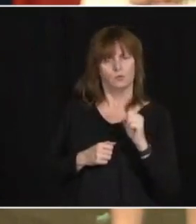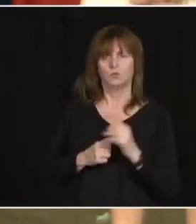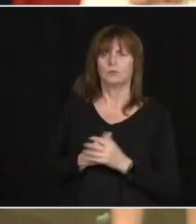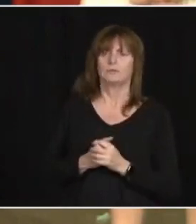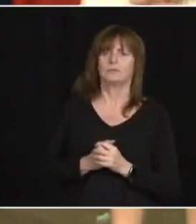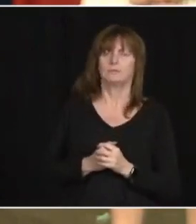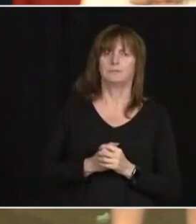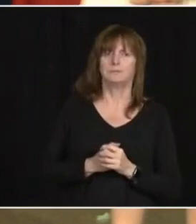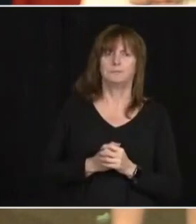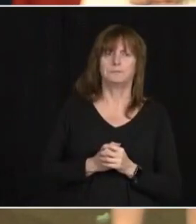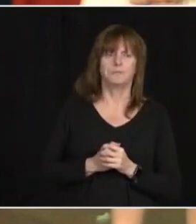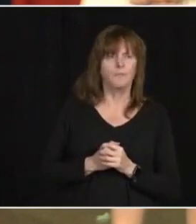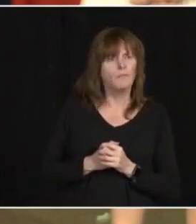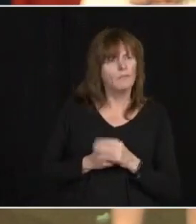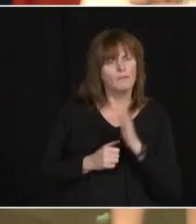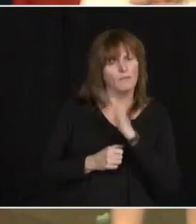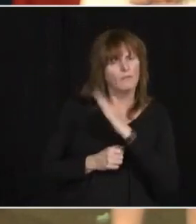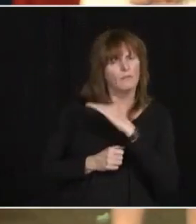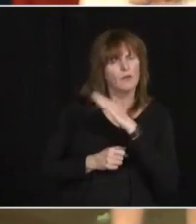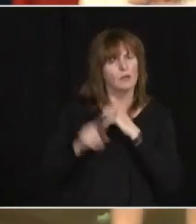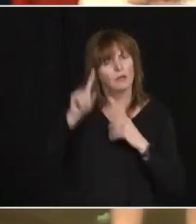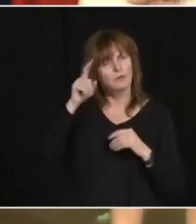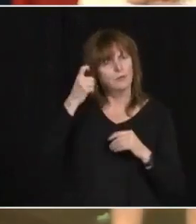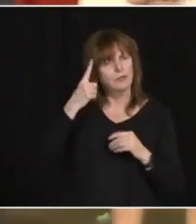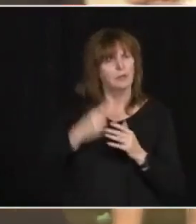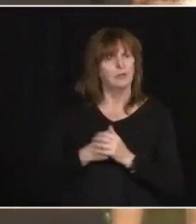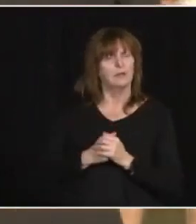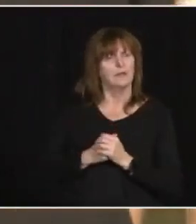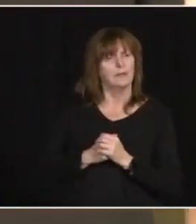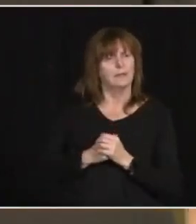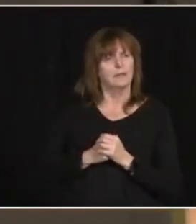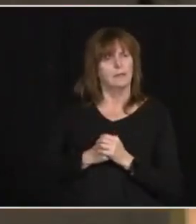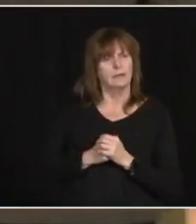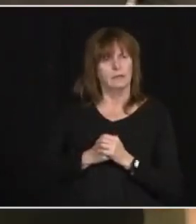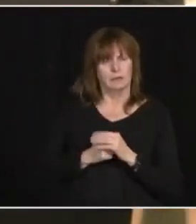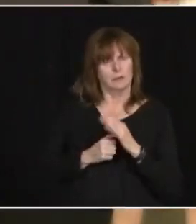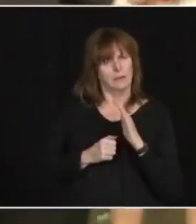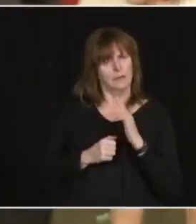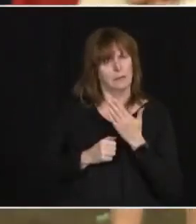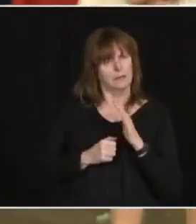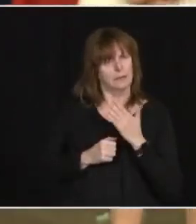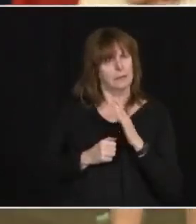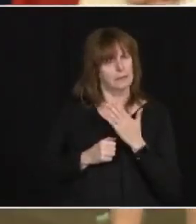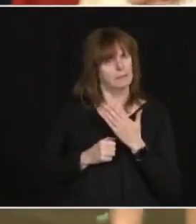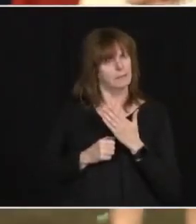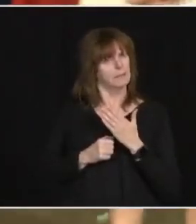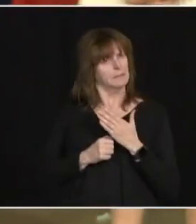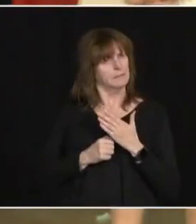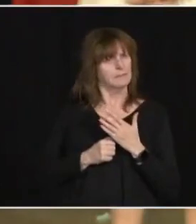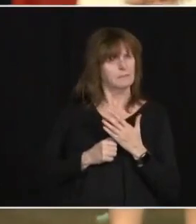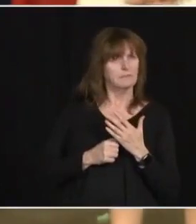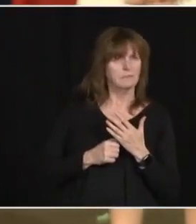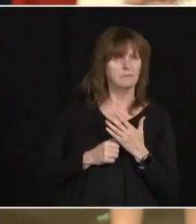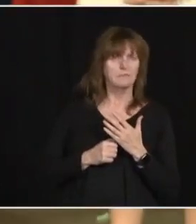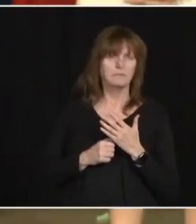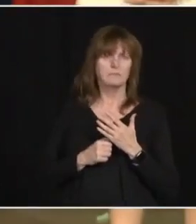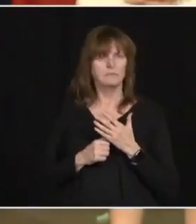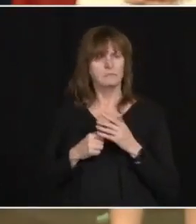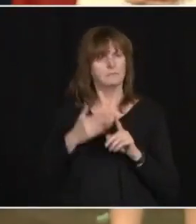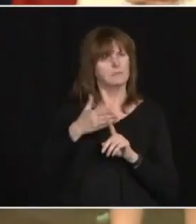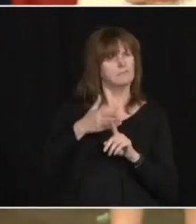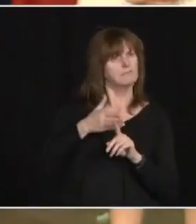just a question for the Premier. Premier Ford, it seems like the province really coming into this over-prepared